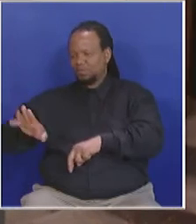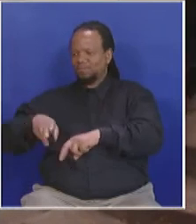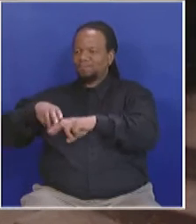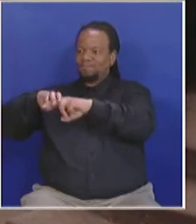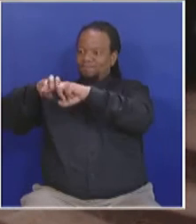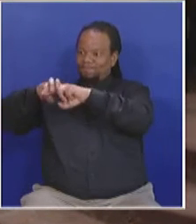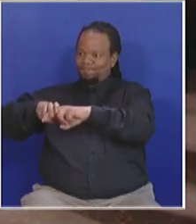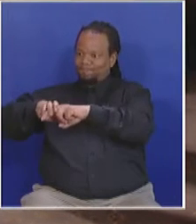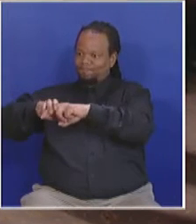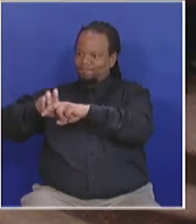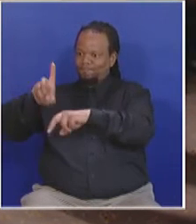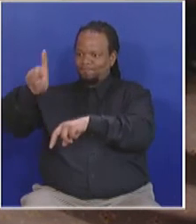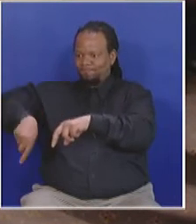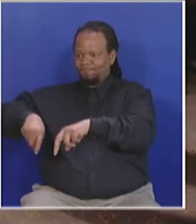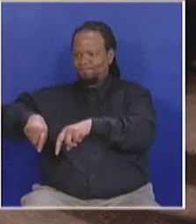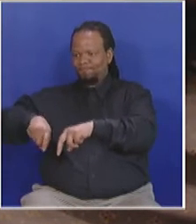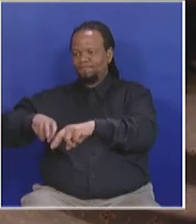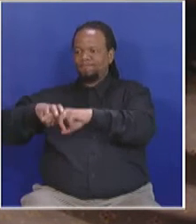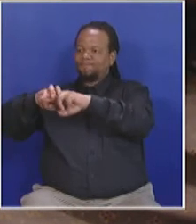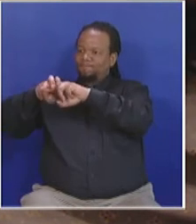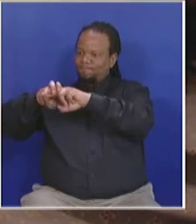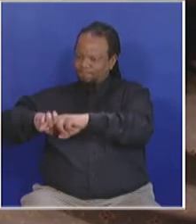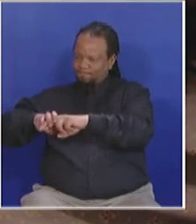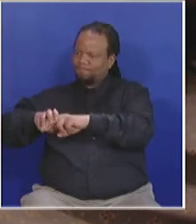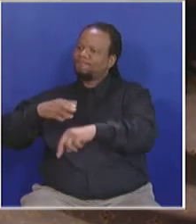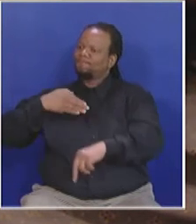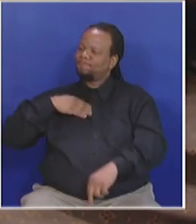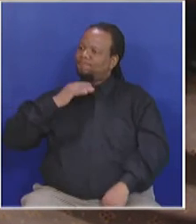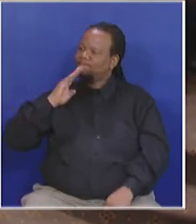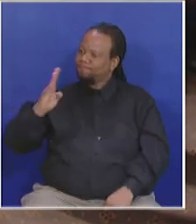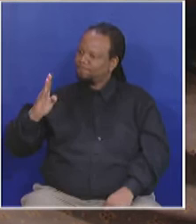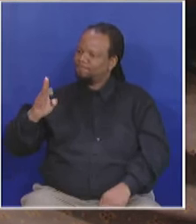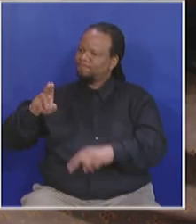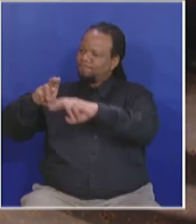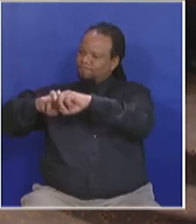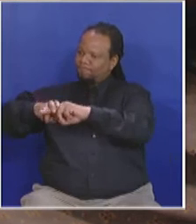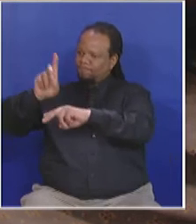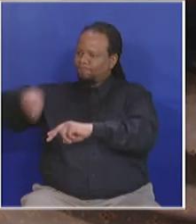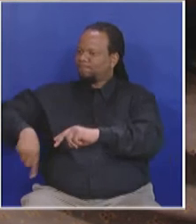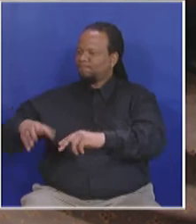Sit down. I am addressing you. Sit down.